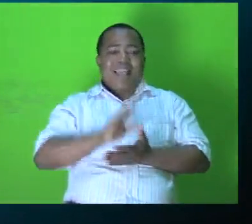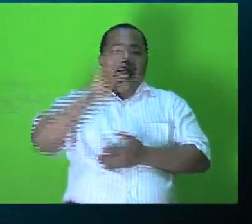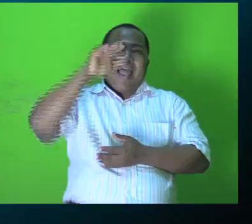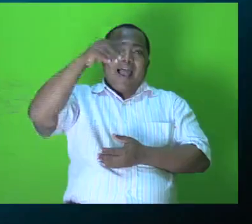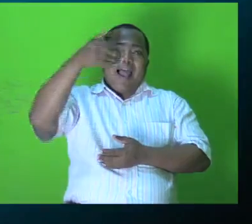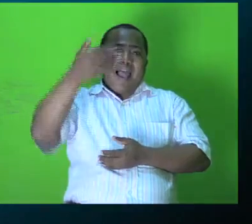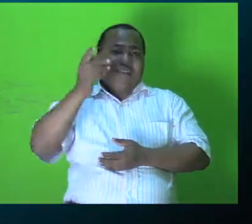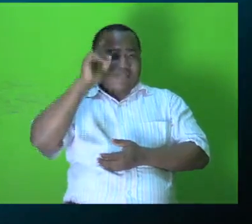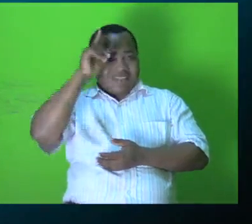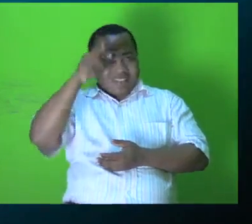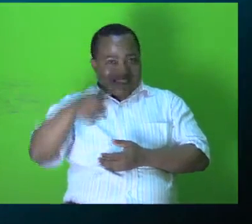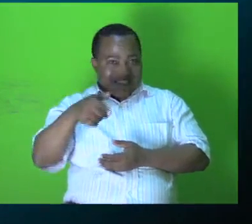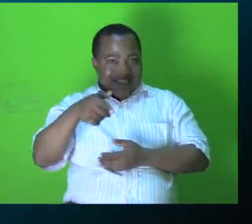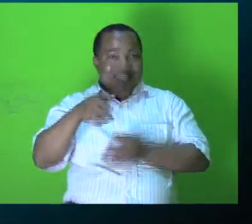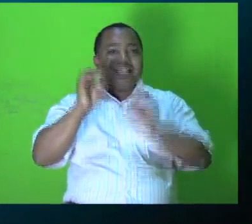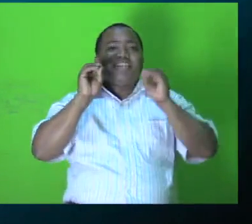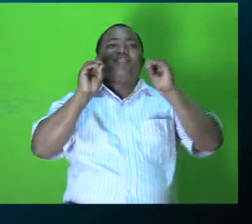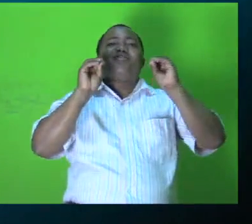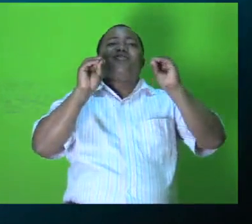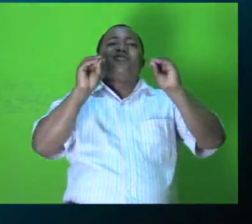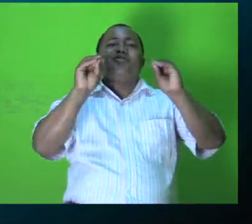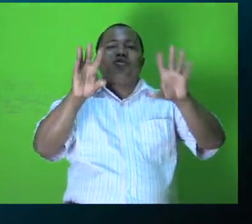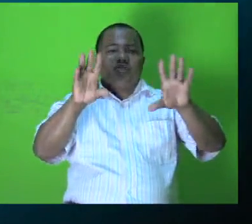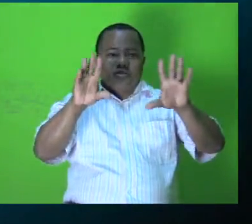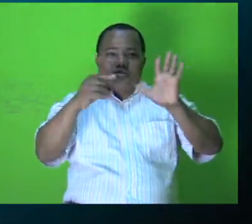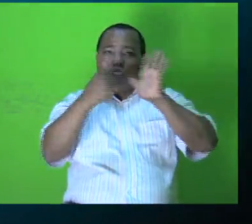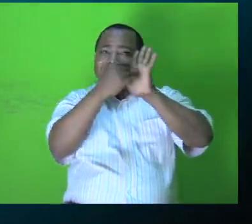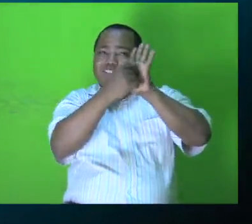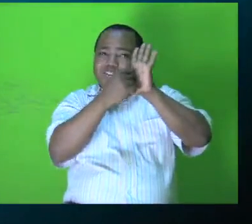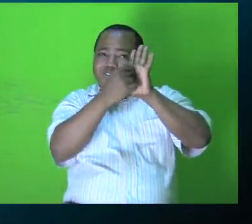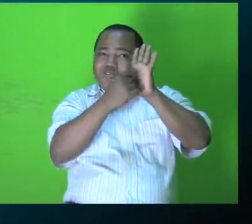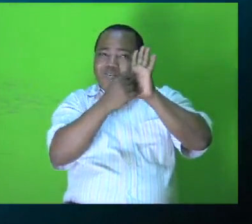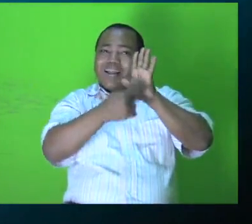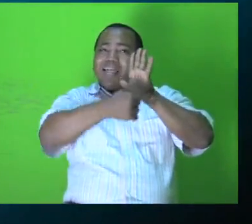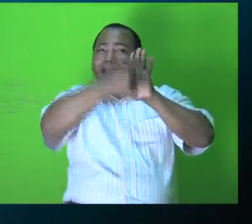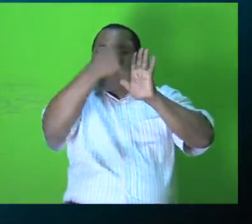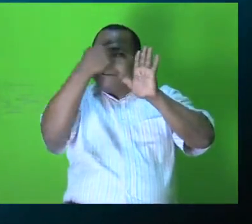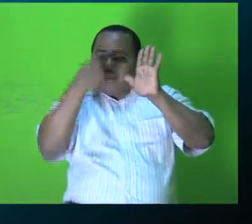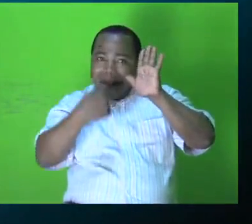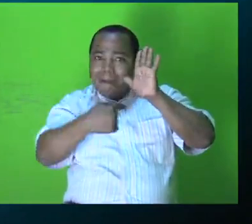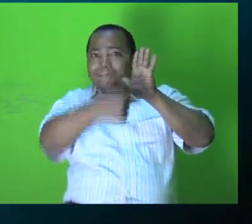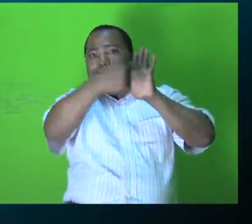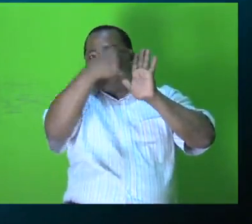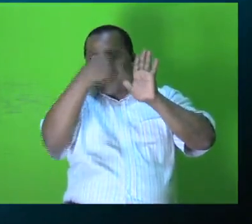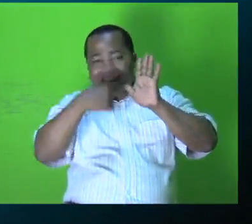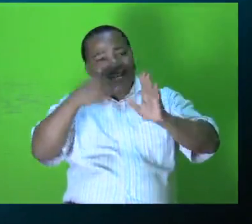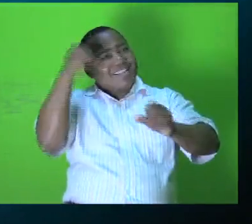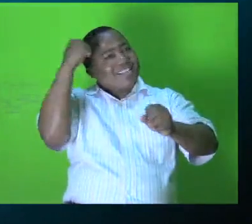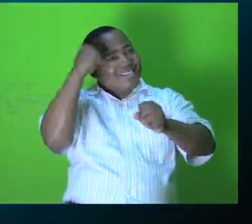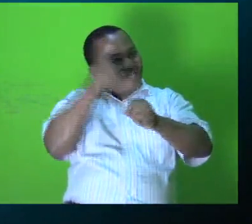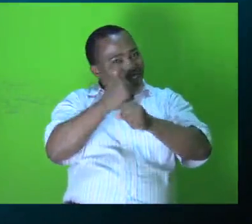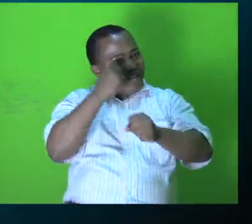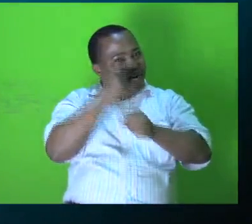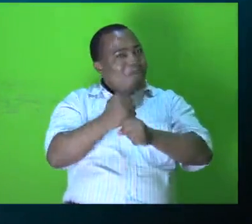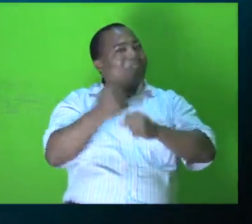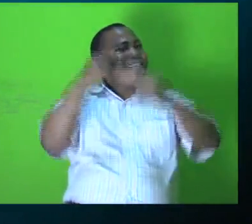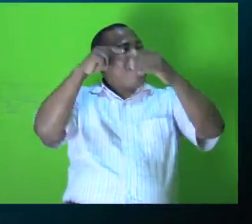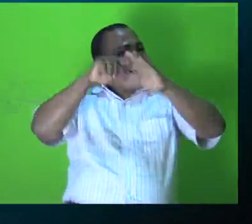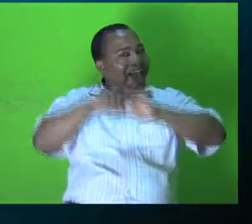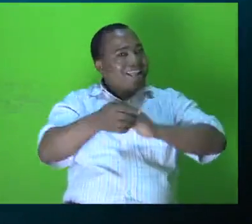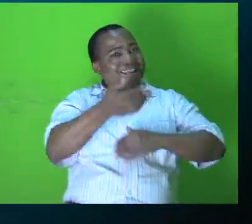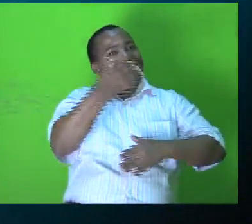that, the new nuclear membrane is formed around